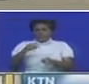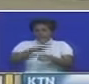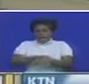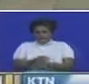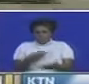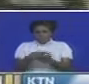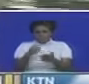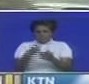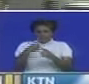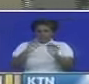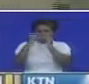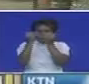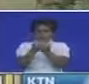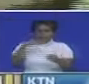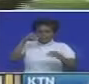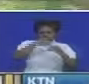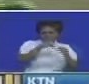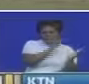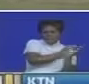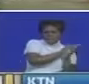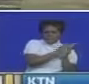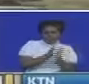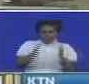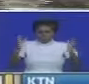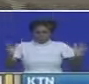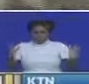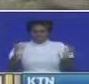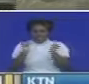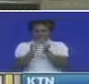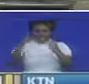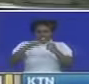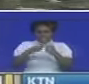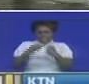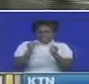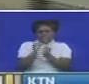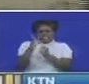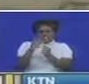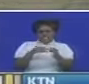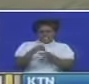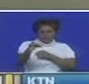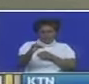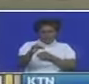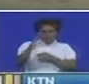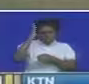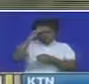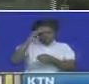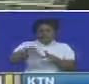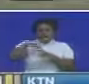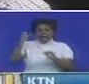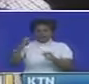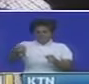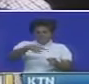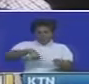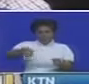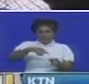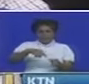Bank and the African Development Bank to expand the 13-kilometer stretch of road known as the Outer Ring Road in Nairobi. It